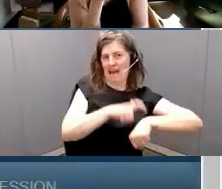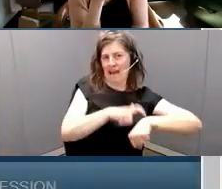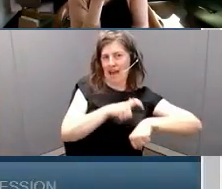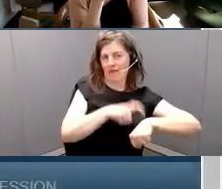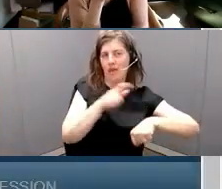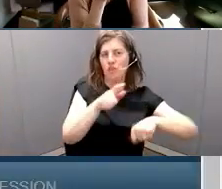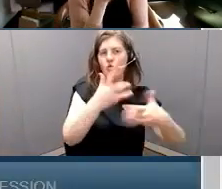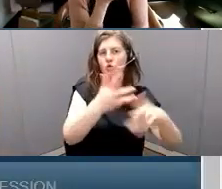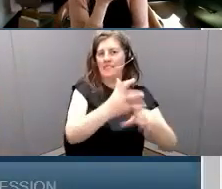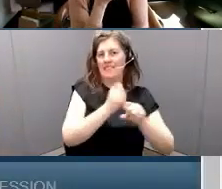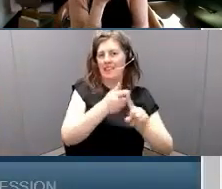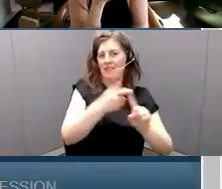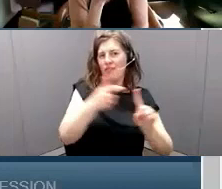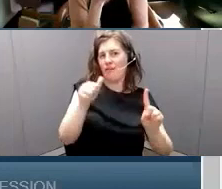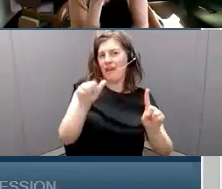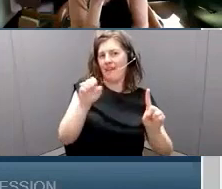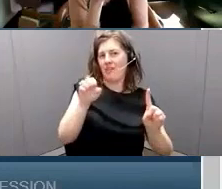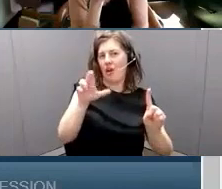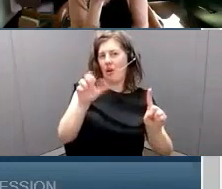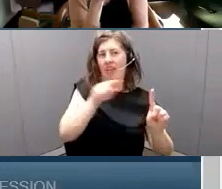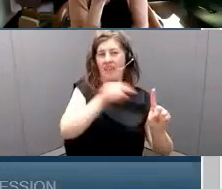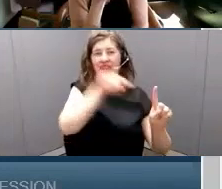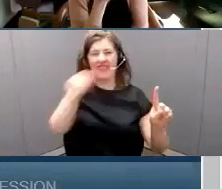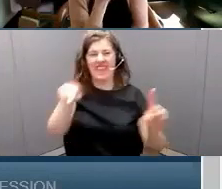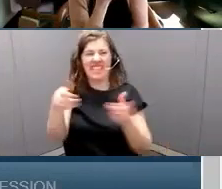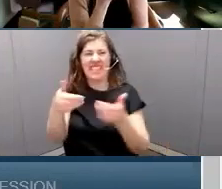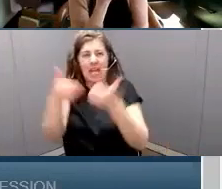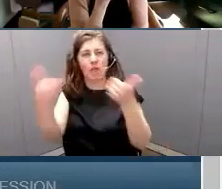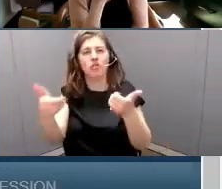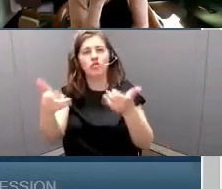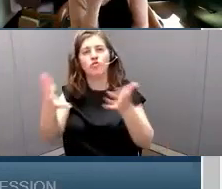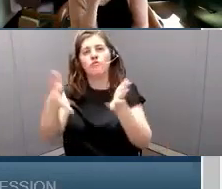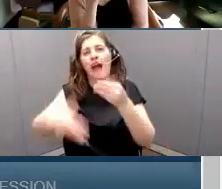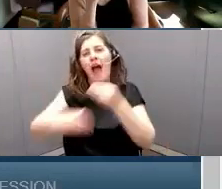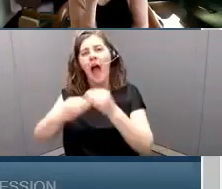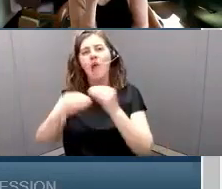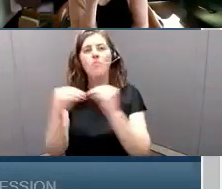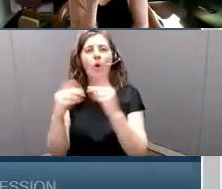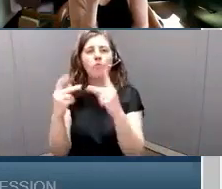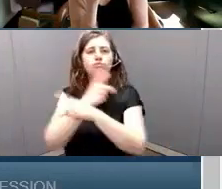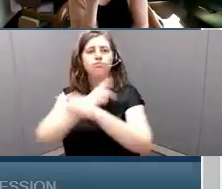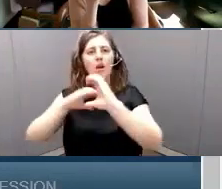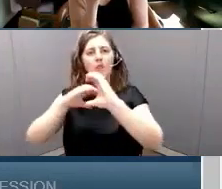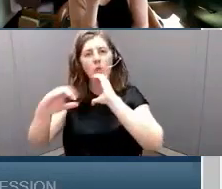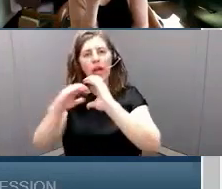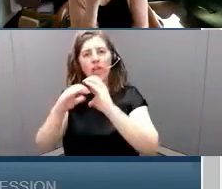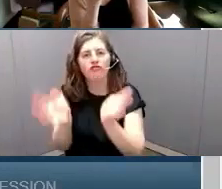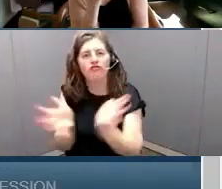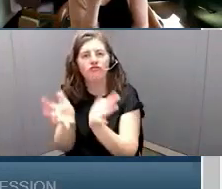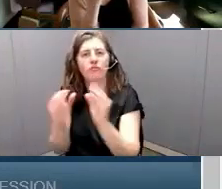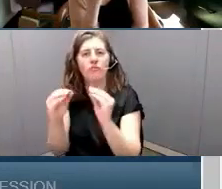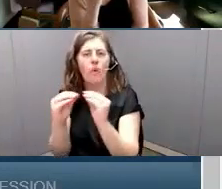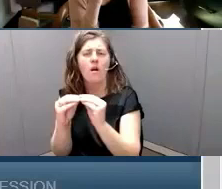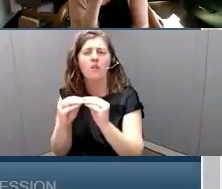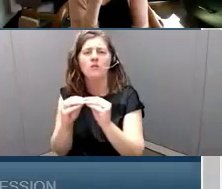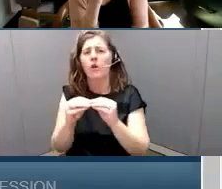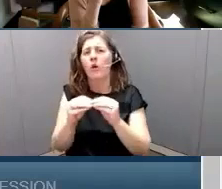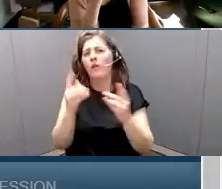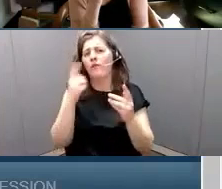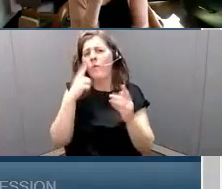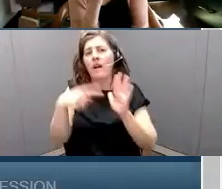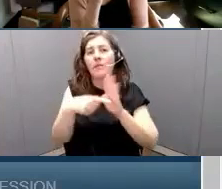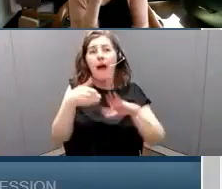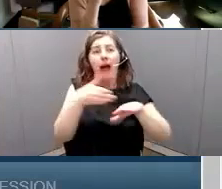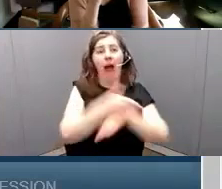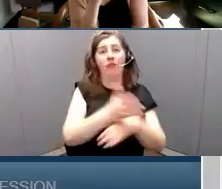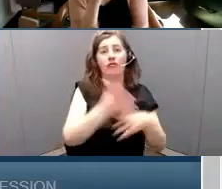you've received from AERA. This is to facilitate more communication. So after your